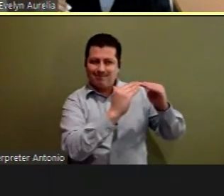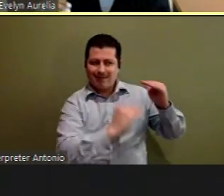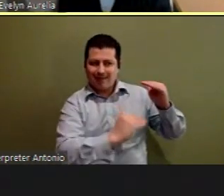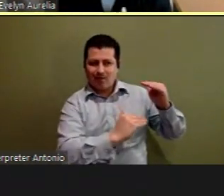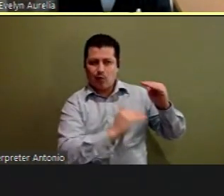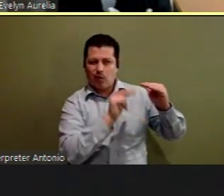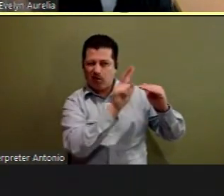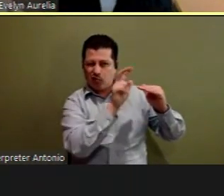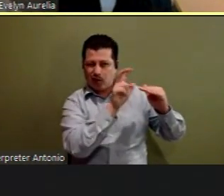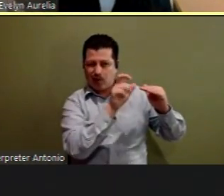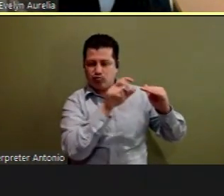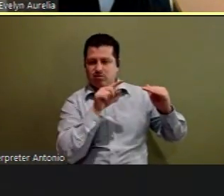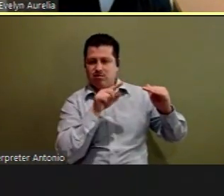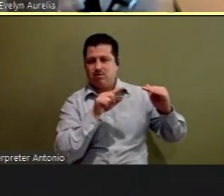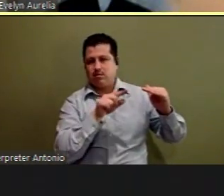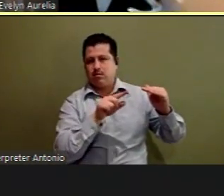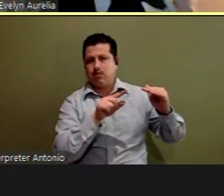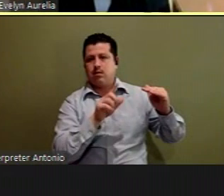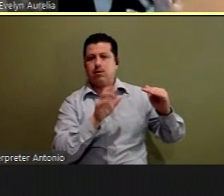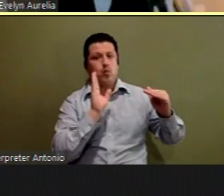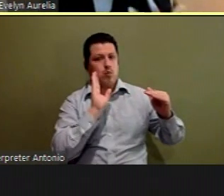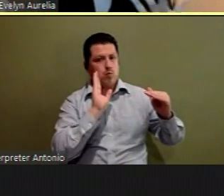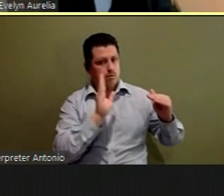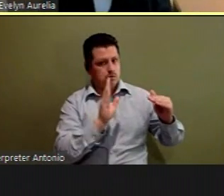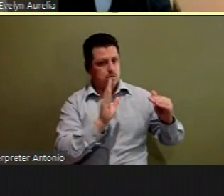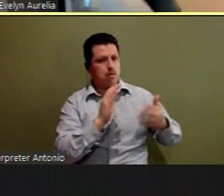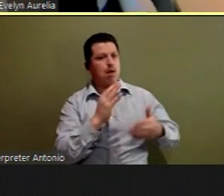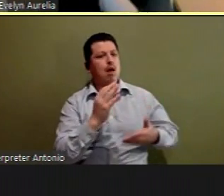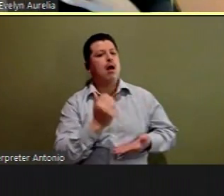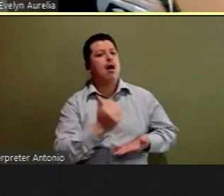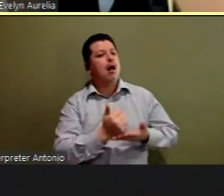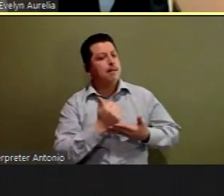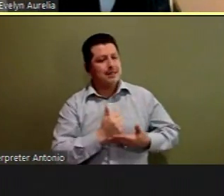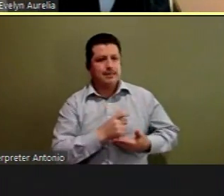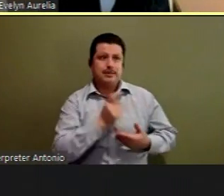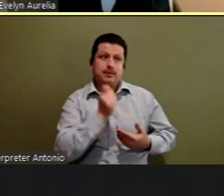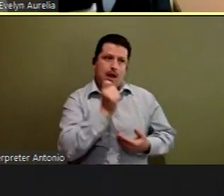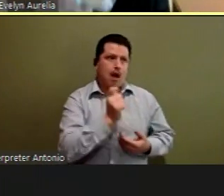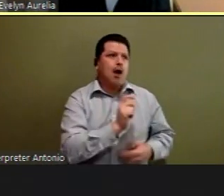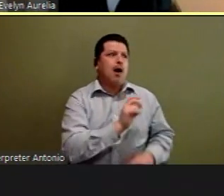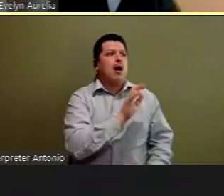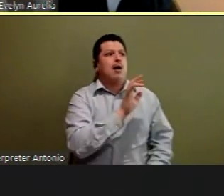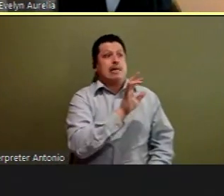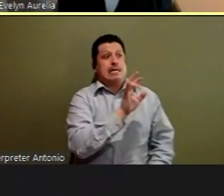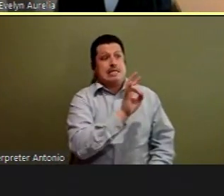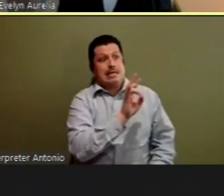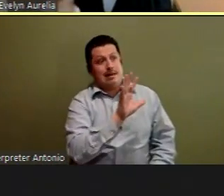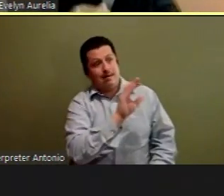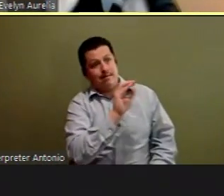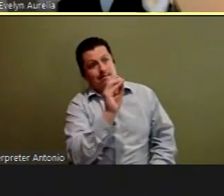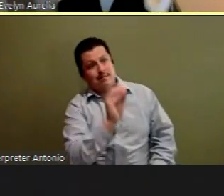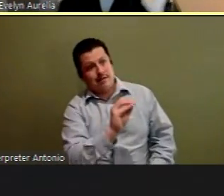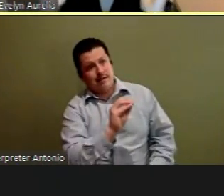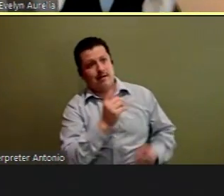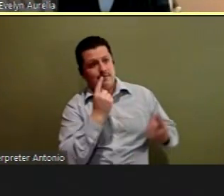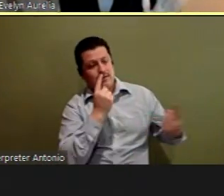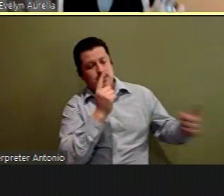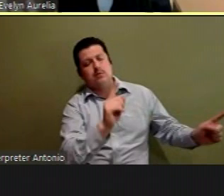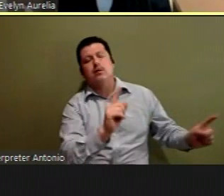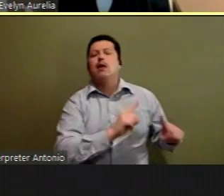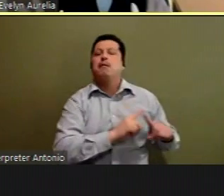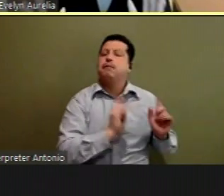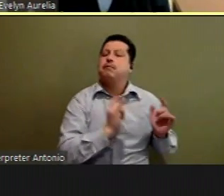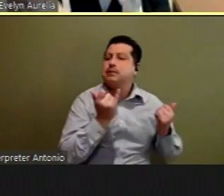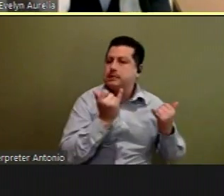to get sick and to infect others. So while it's not as effective, it doesn't go all the way down to 50, it might only go on up to 150. It still